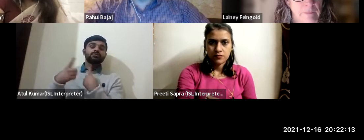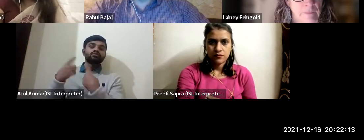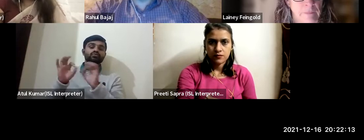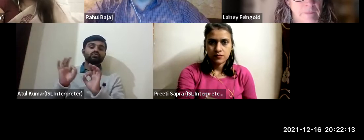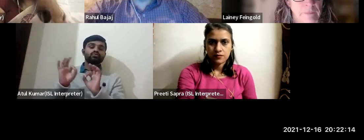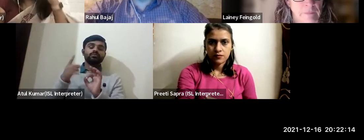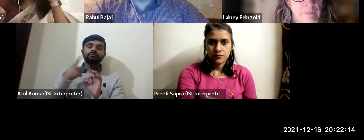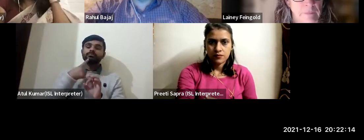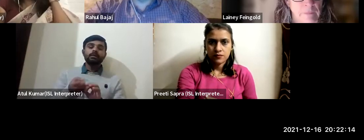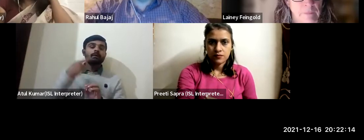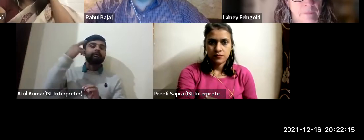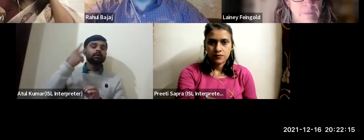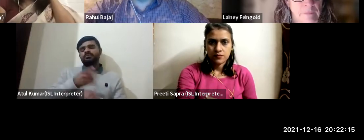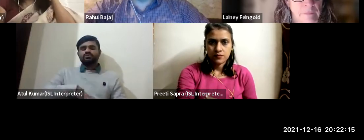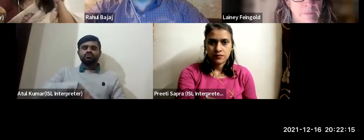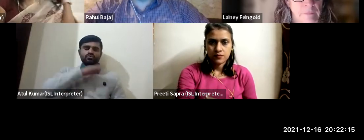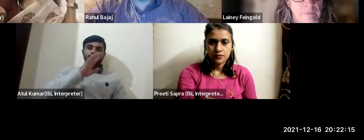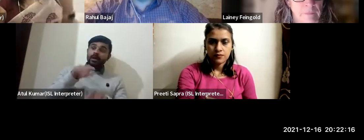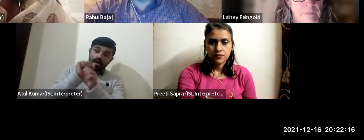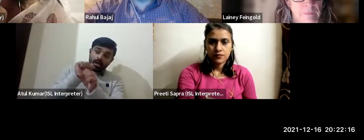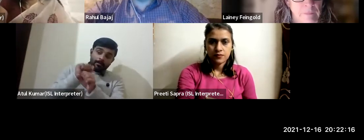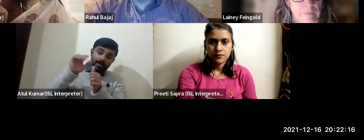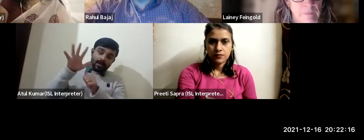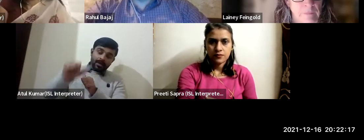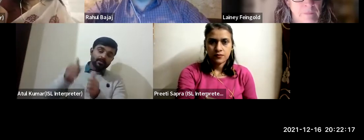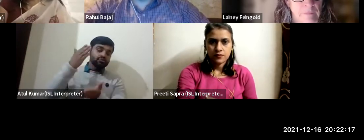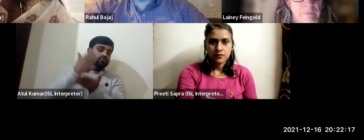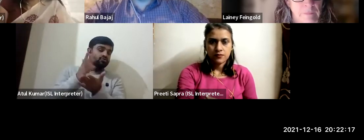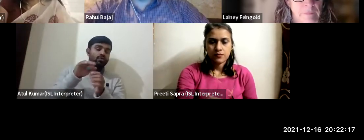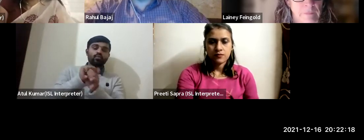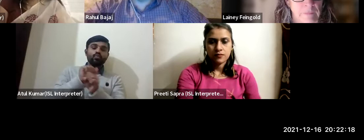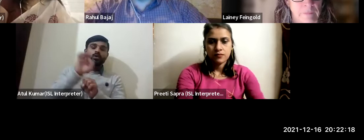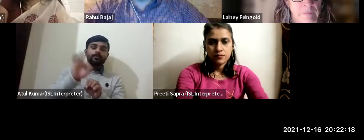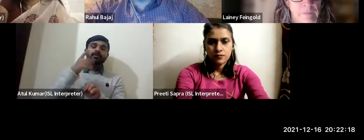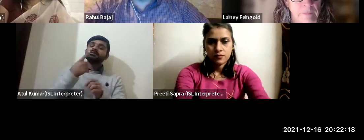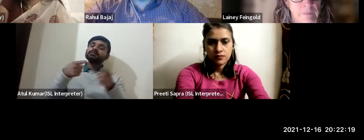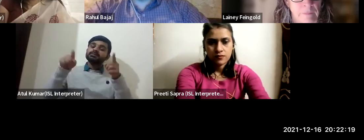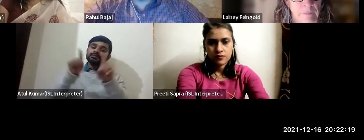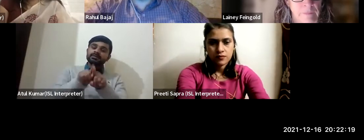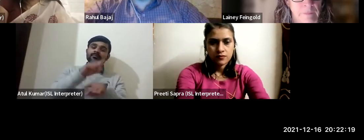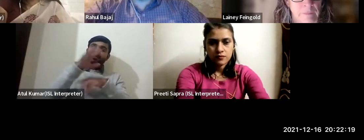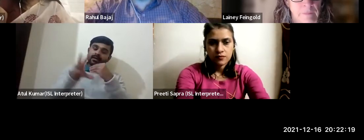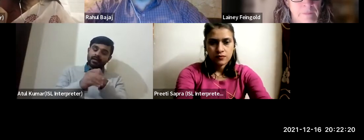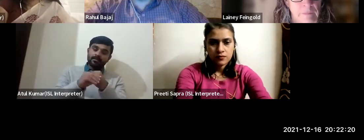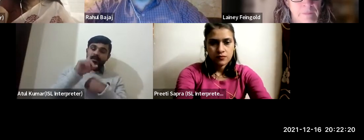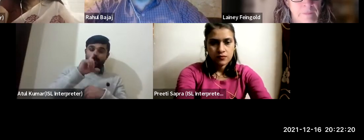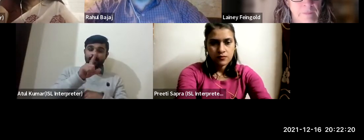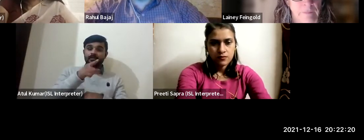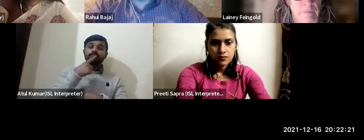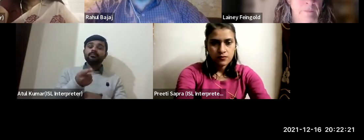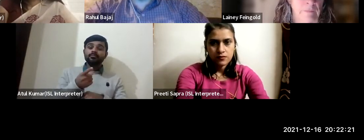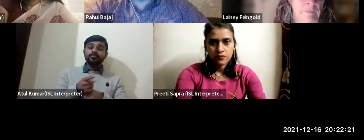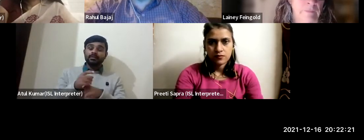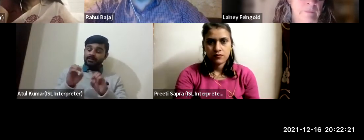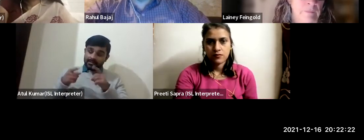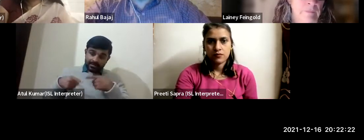shouldn't be reason enough for you to not work on accessibility. And perhaps just to add, Lainey, to what you said, I guess this in